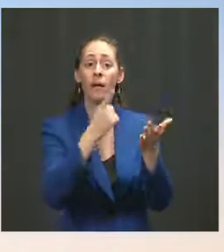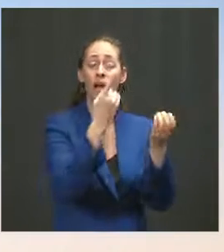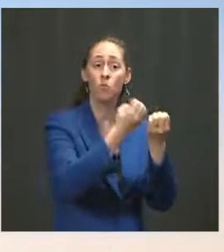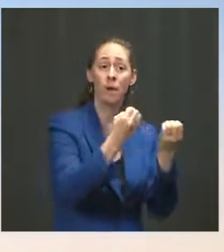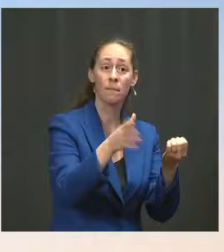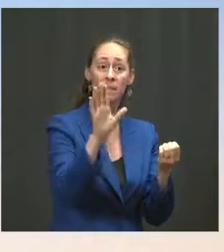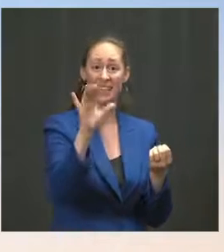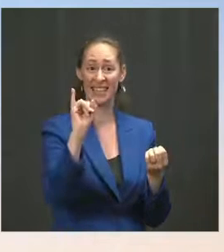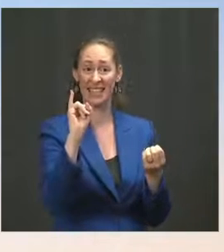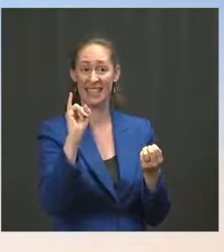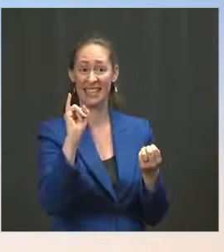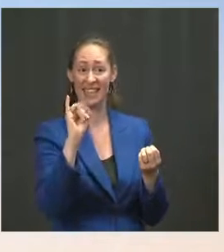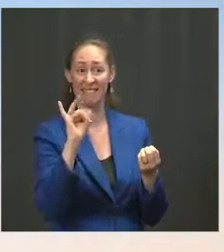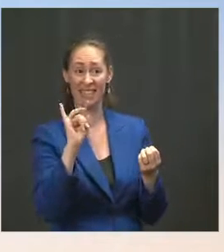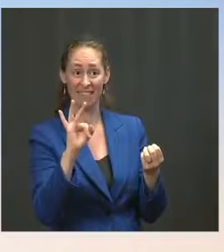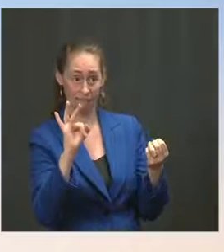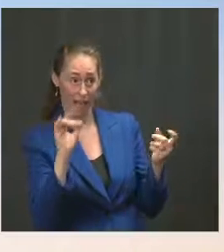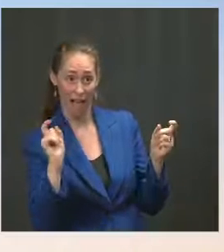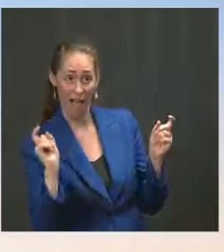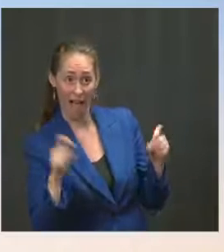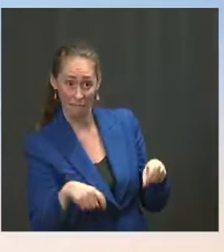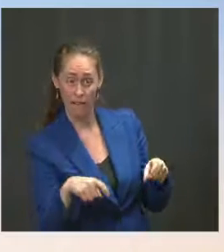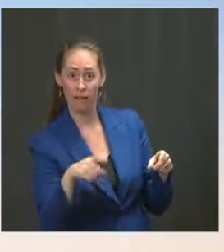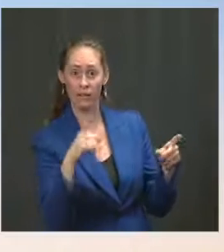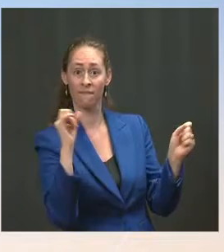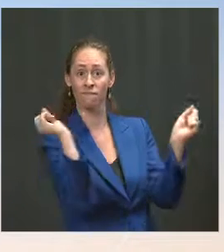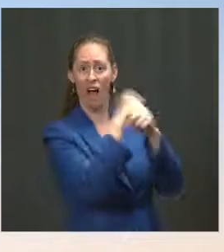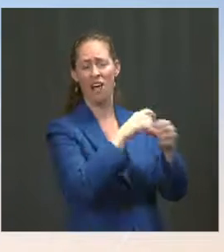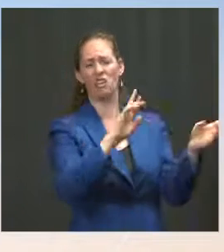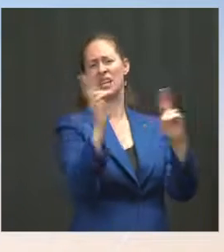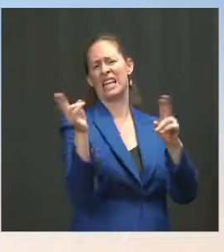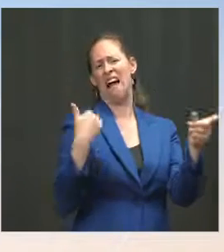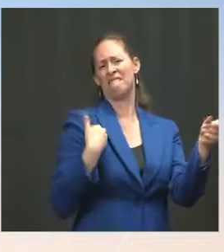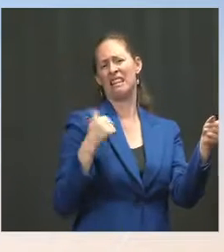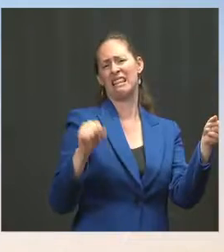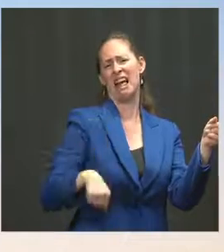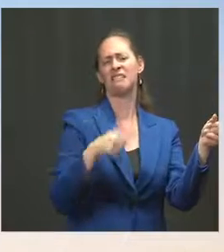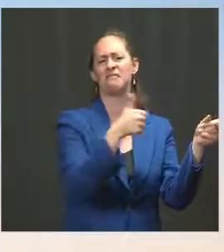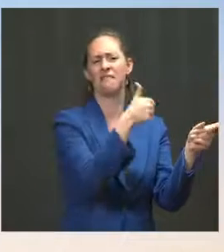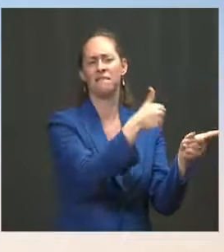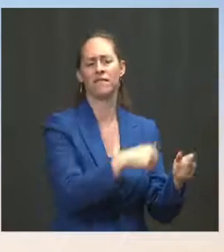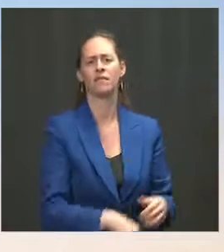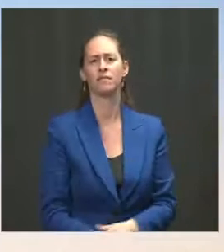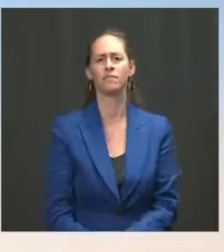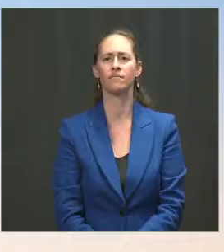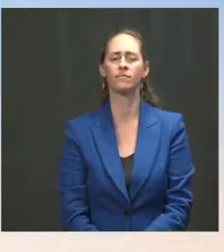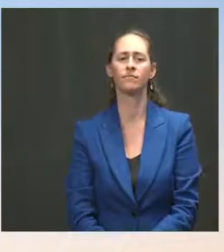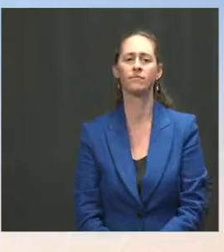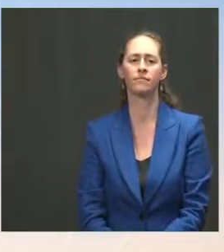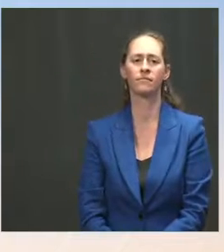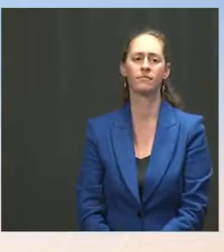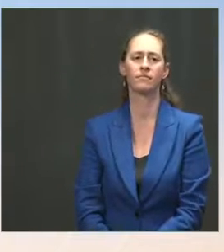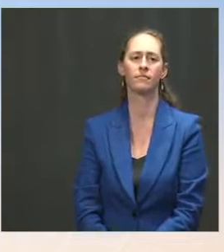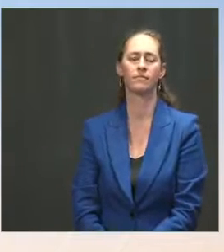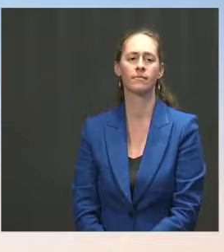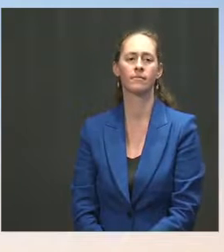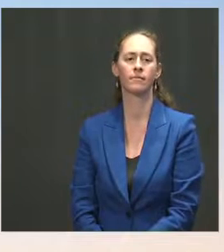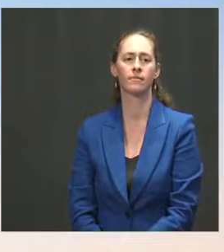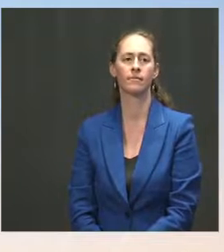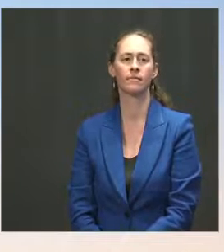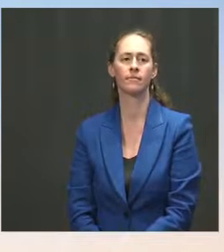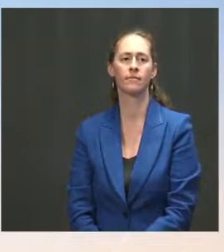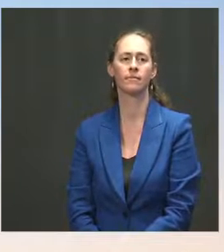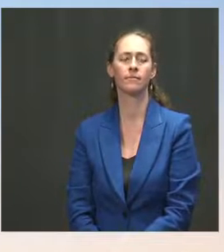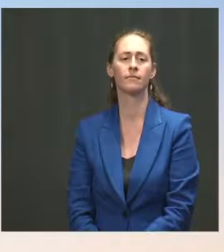that seriously. We watch it closely as well. Go ahead. Across the country right now, as we know, a lot of companies are trying to make decisions on their return to work